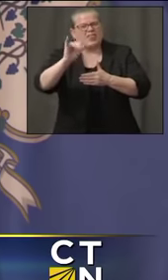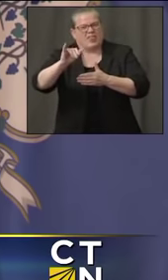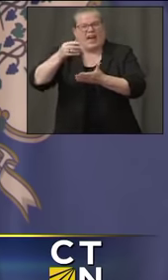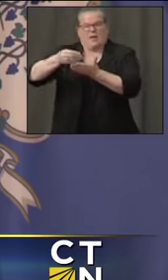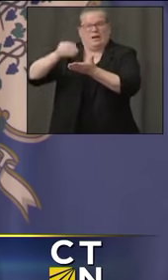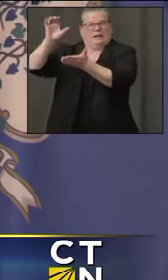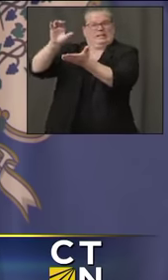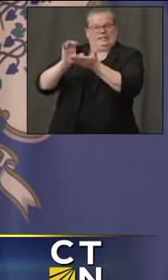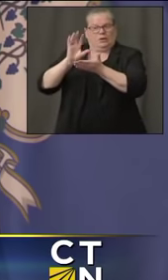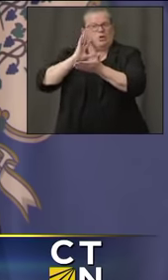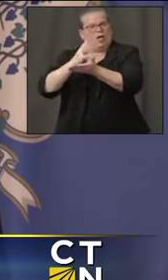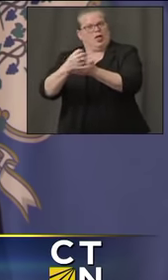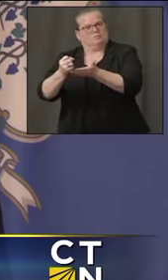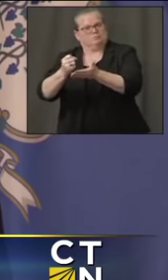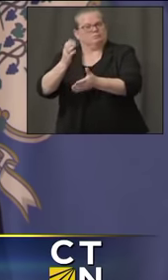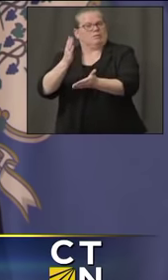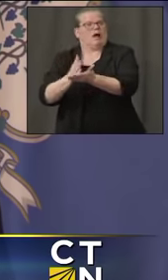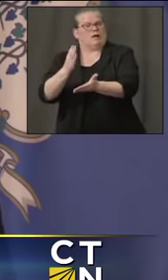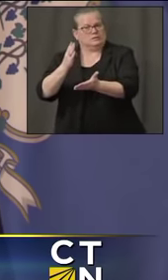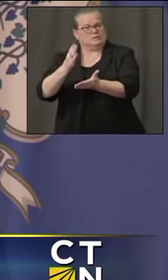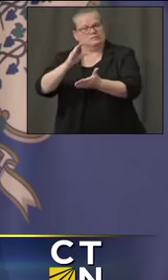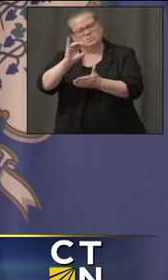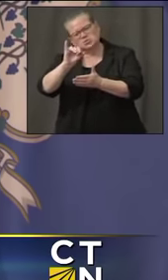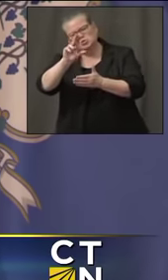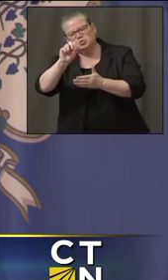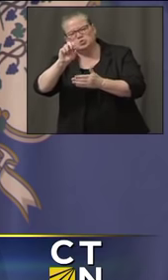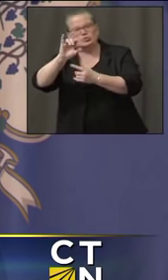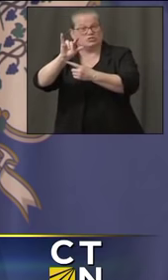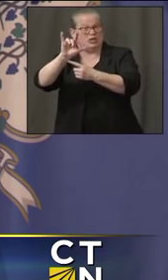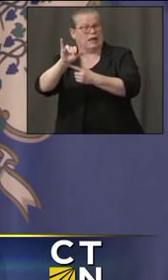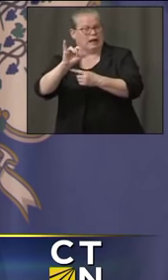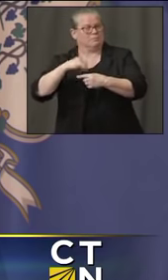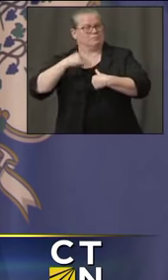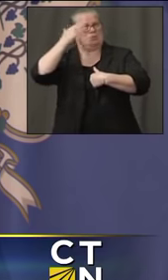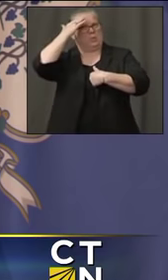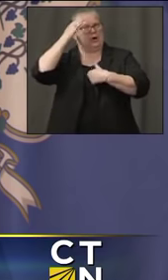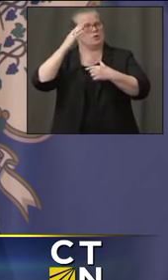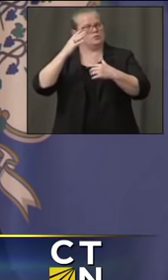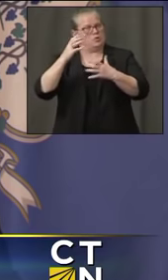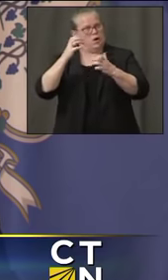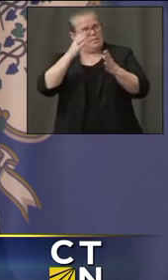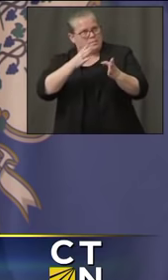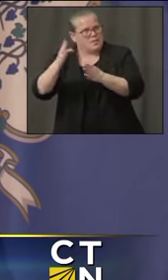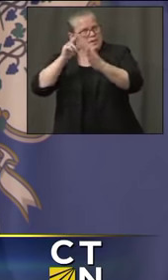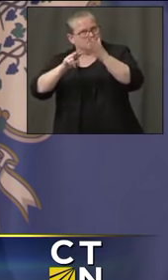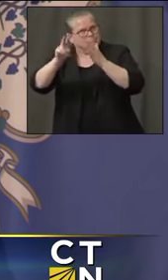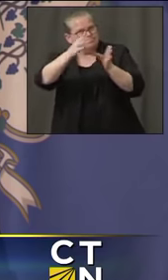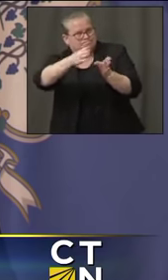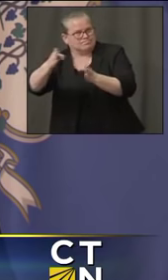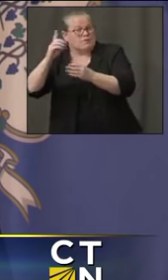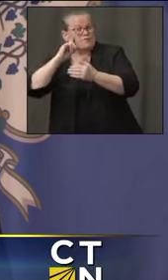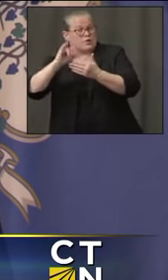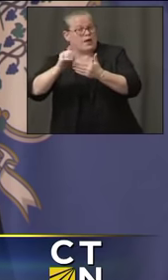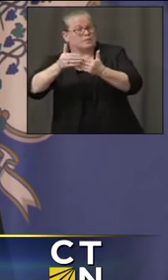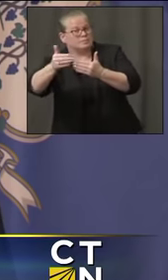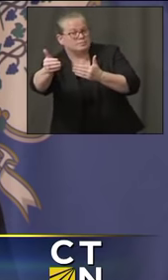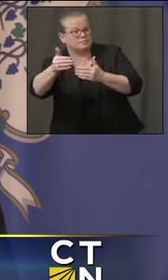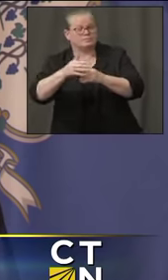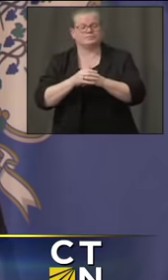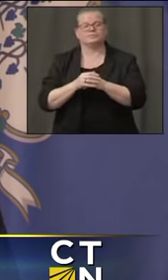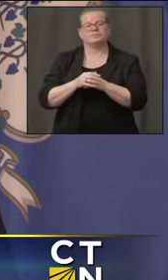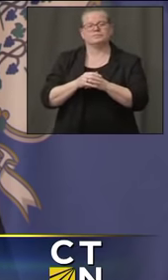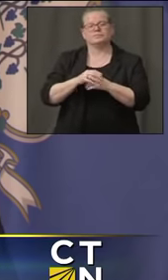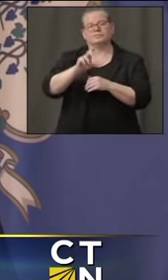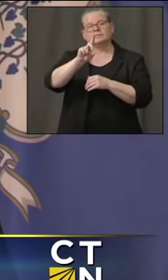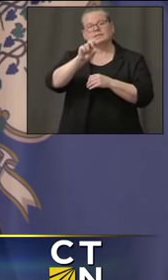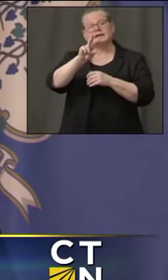July. And just as a brief reminder, and we've said this a number of times before, David Lamont and Gwendolyn Thames,